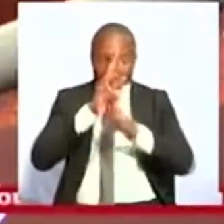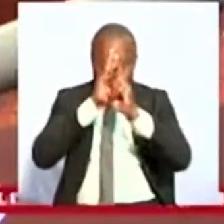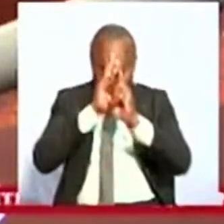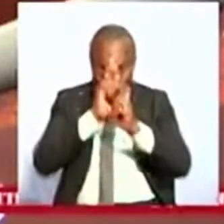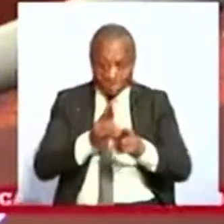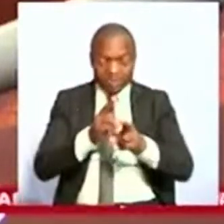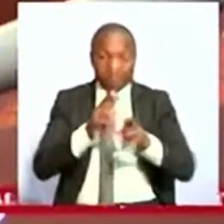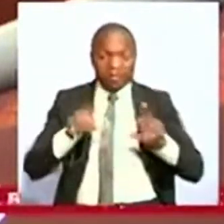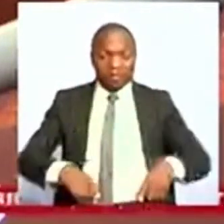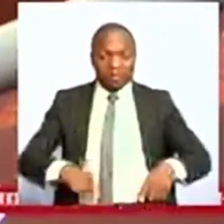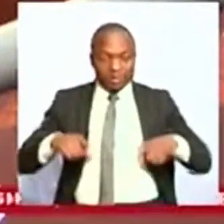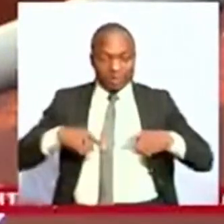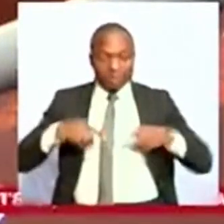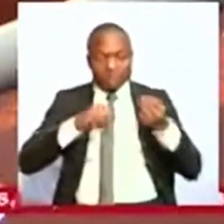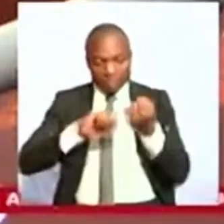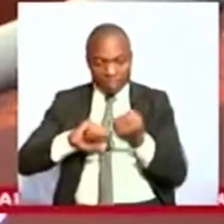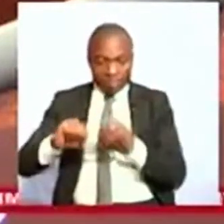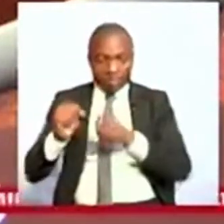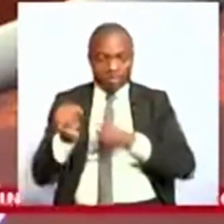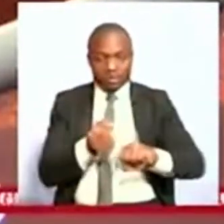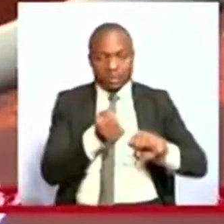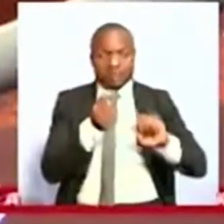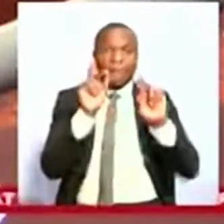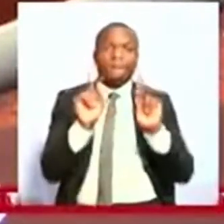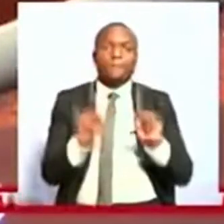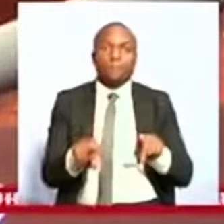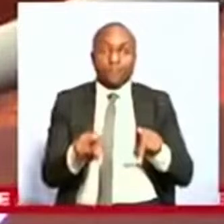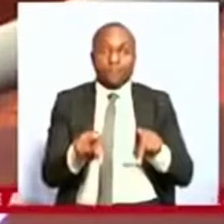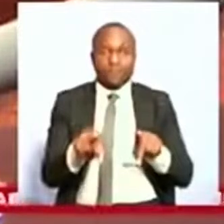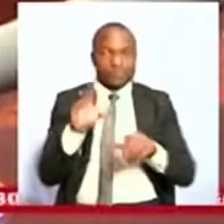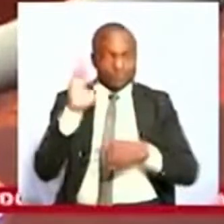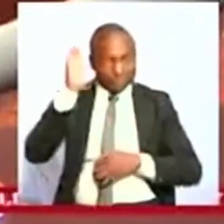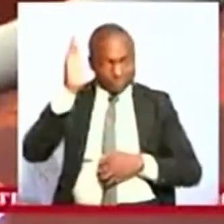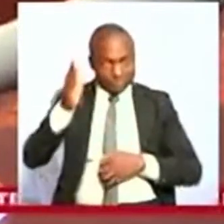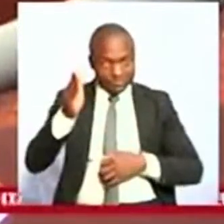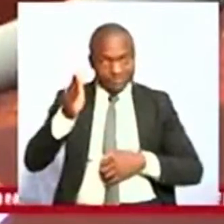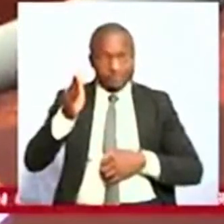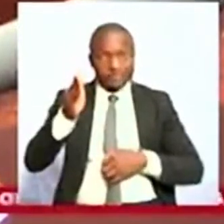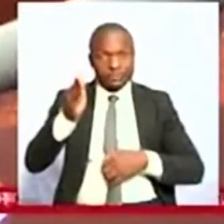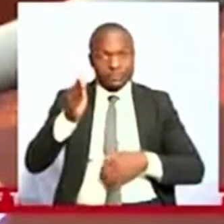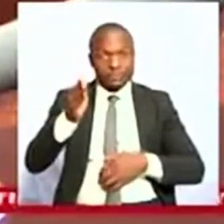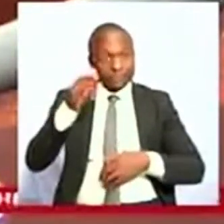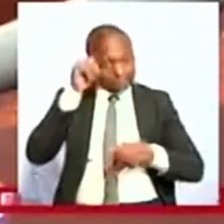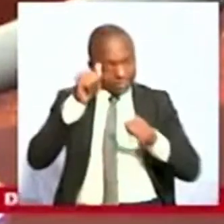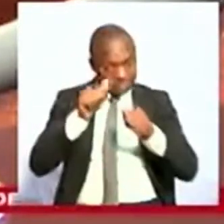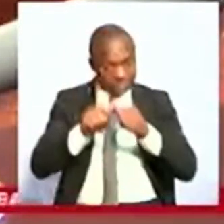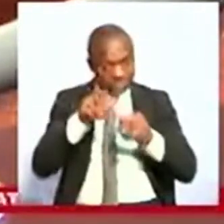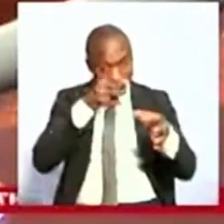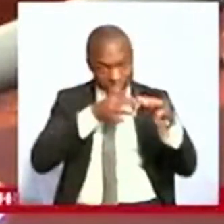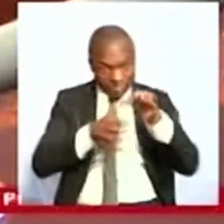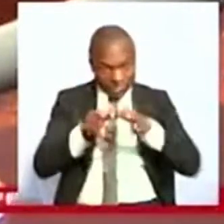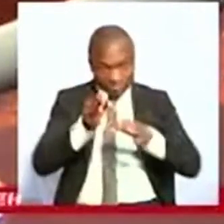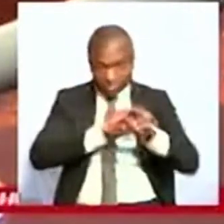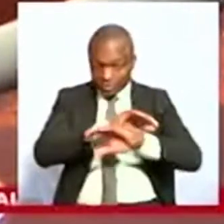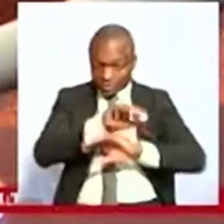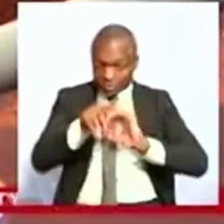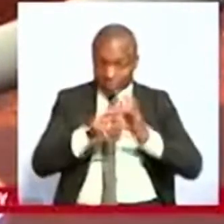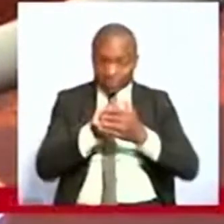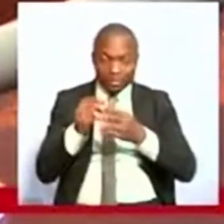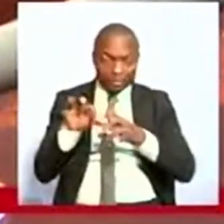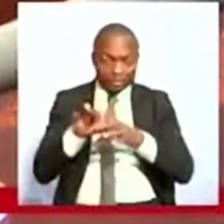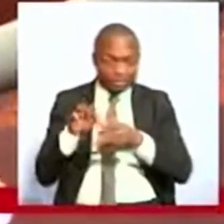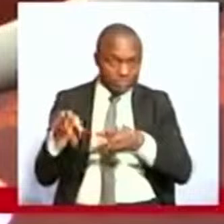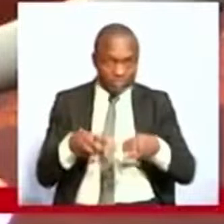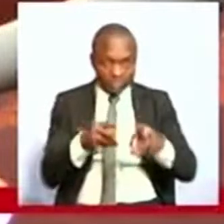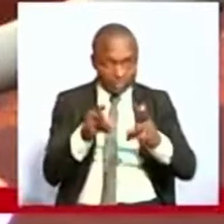the integrity and security of her person. Further, the protocol stipulates that all forms of exploitation,